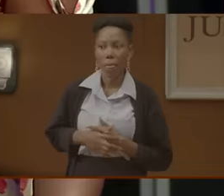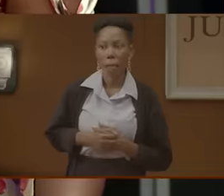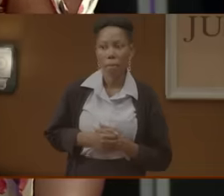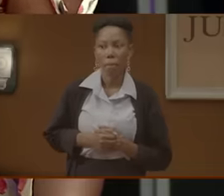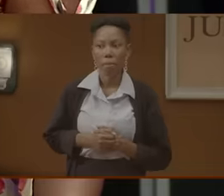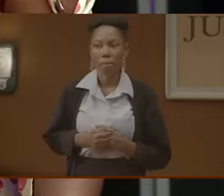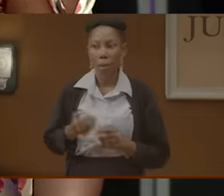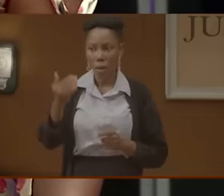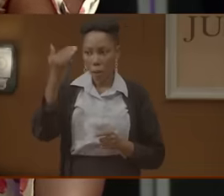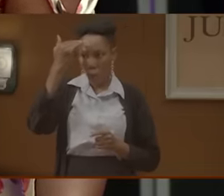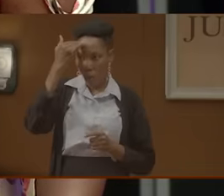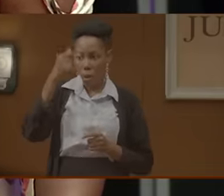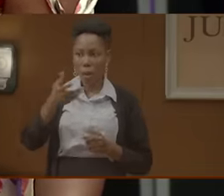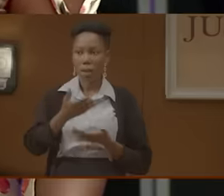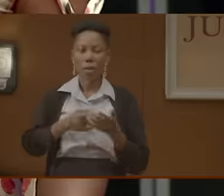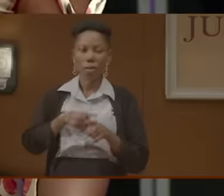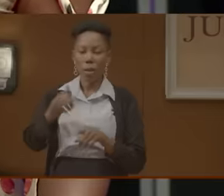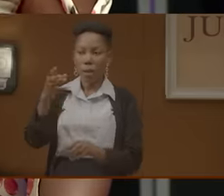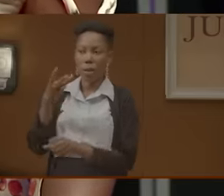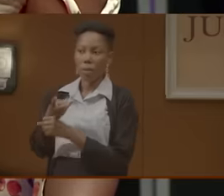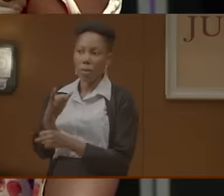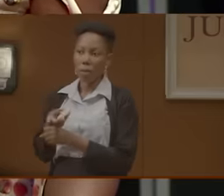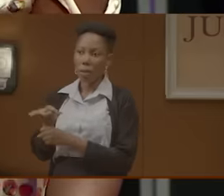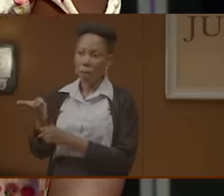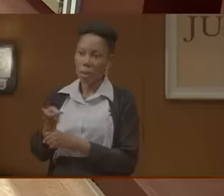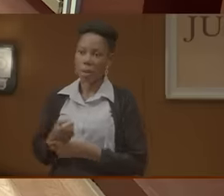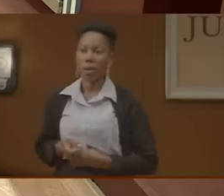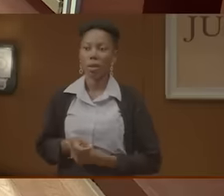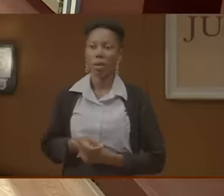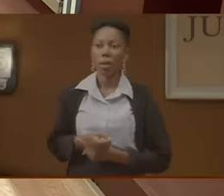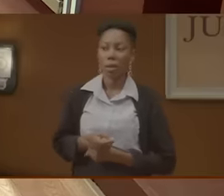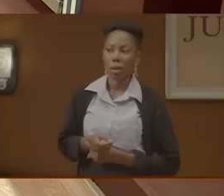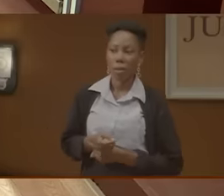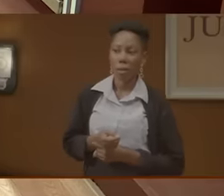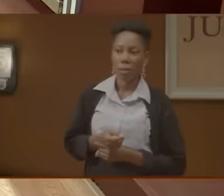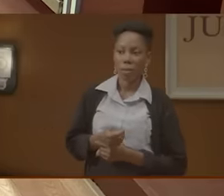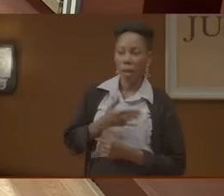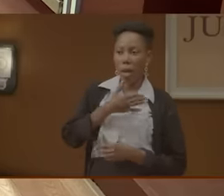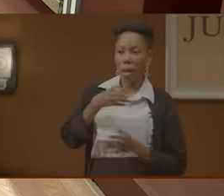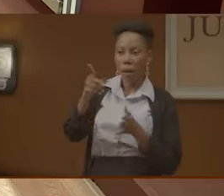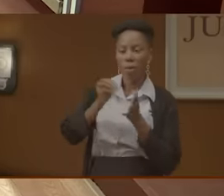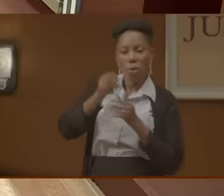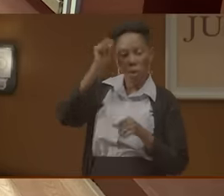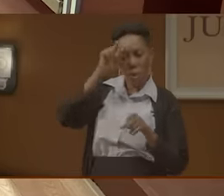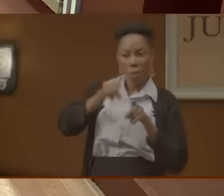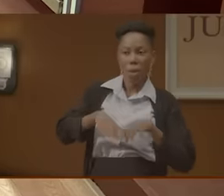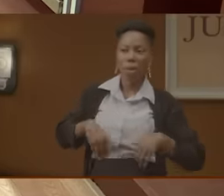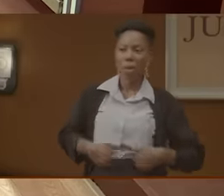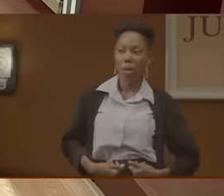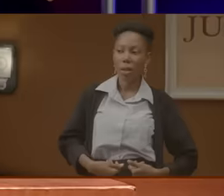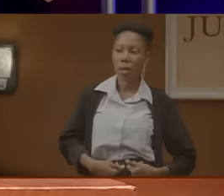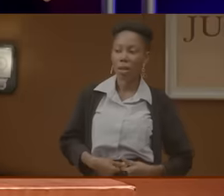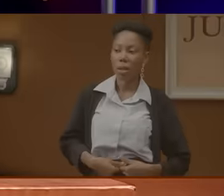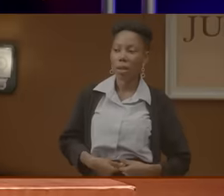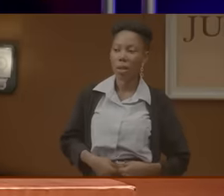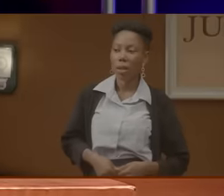even begging him to come and be carried because the Lord is too much. I don't have anything to do. And my brother is tired. He look can't be this, feeding this me and